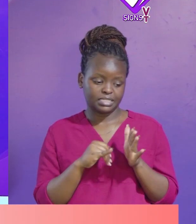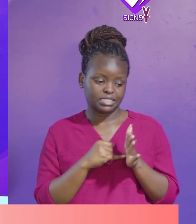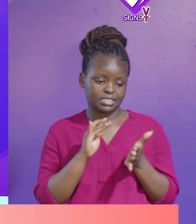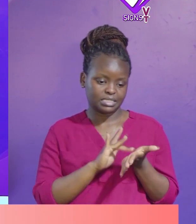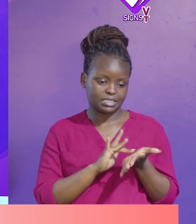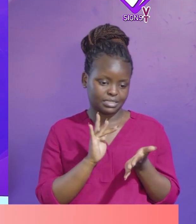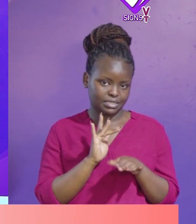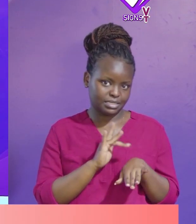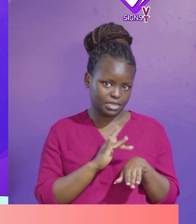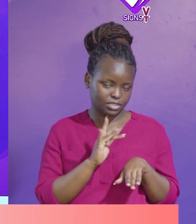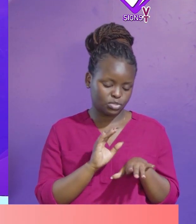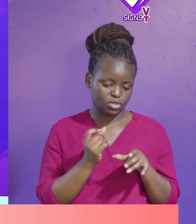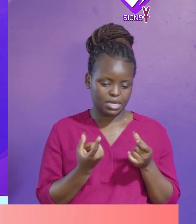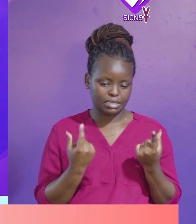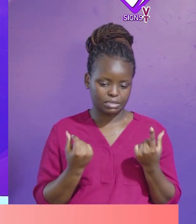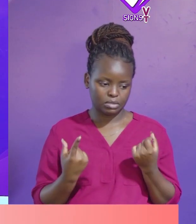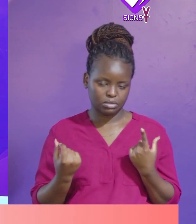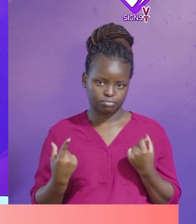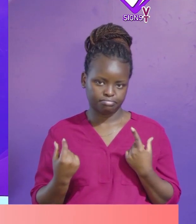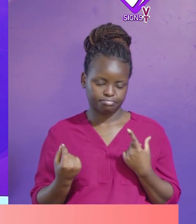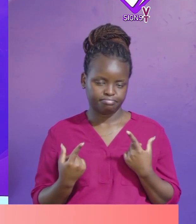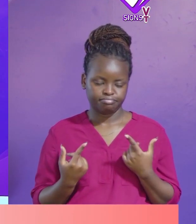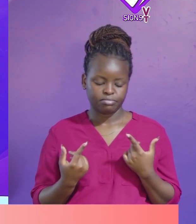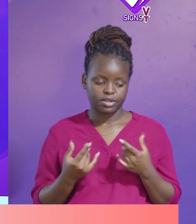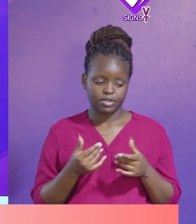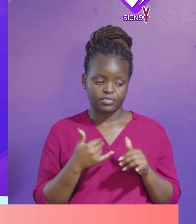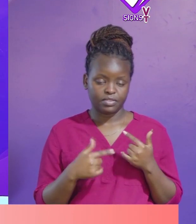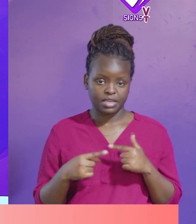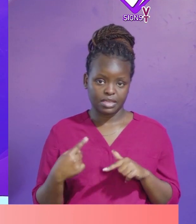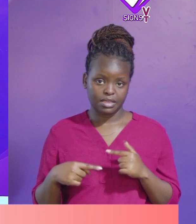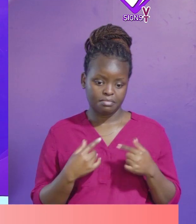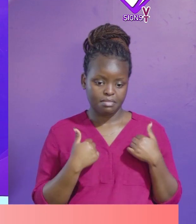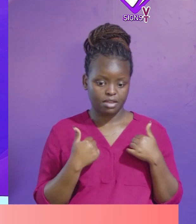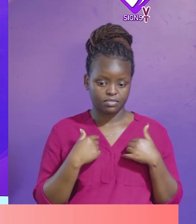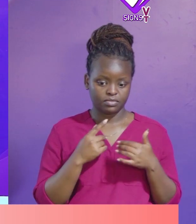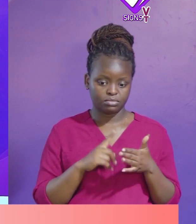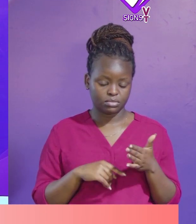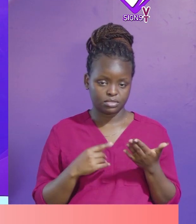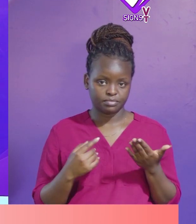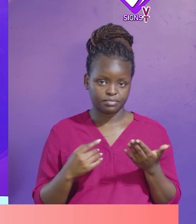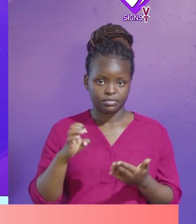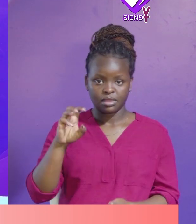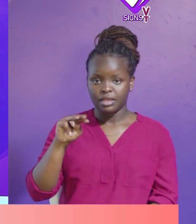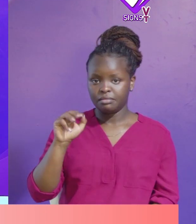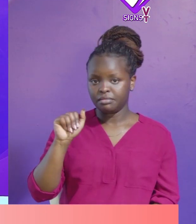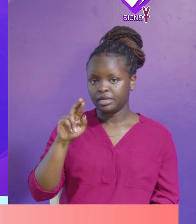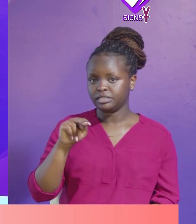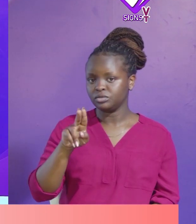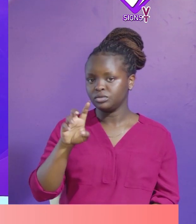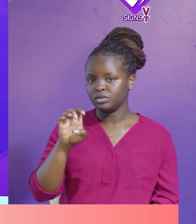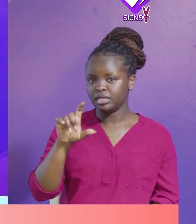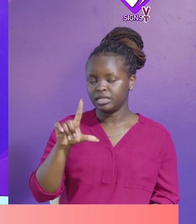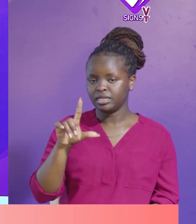the little details of the game, we had Emmanuel Wanyonyi. He